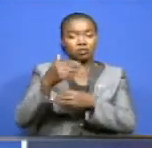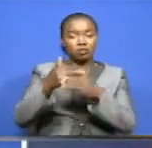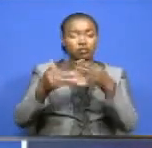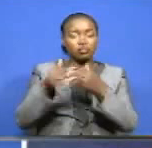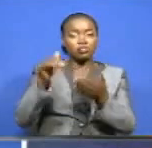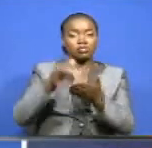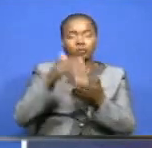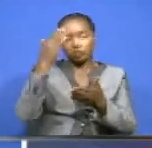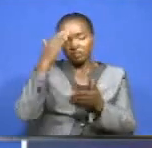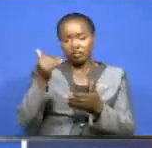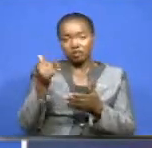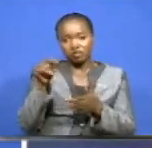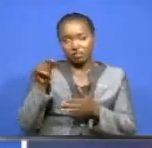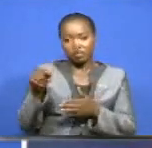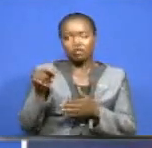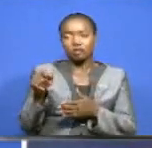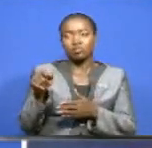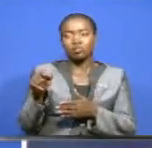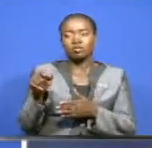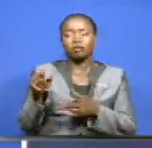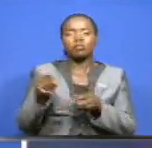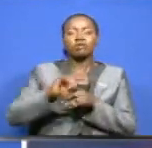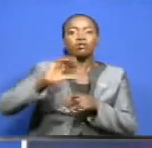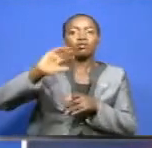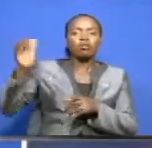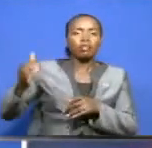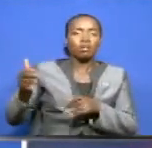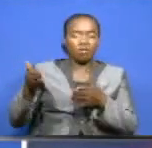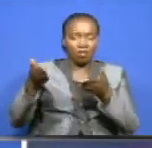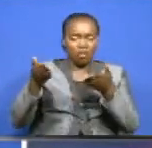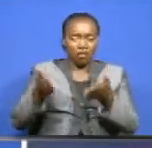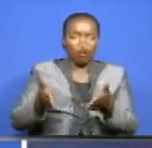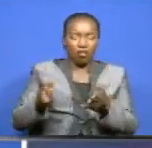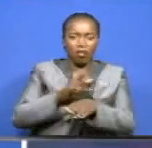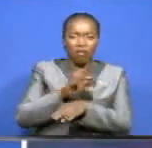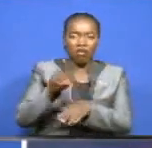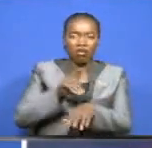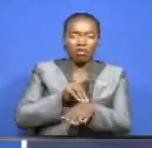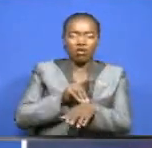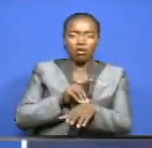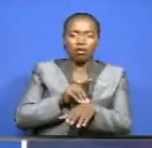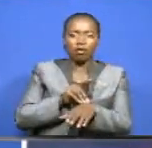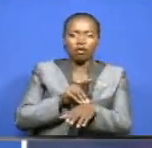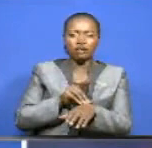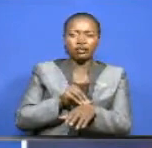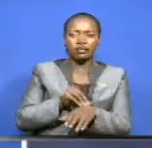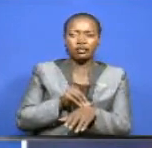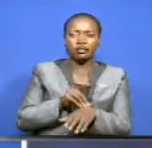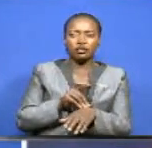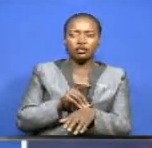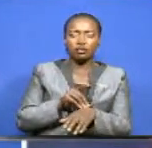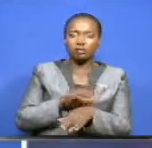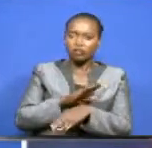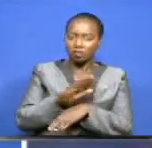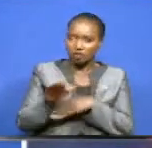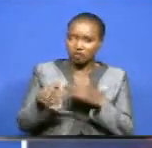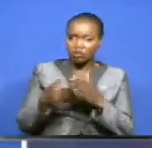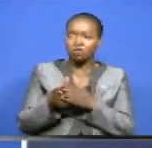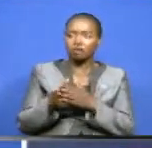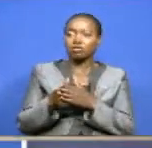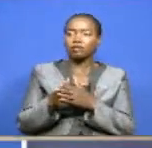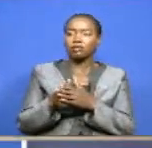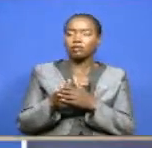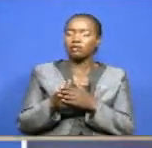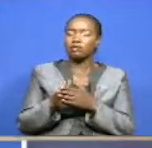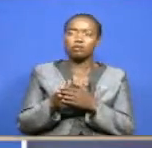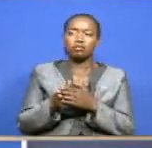ndio ile kama town kubwa ya industriki kwa industriki zote hata tukiwa na masoko